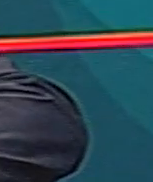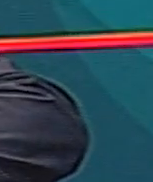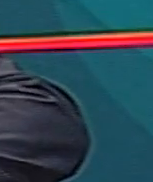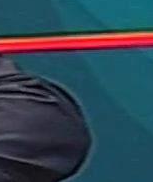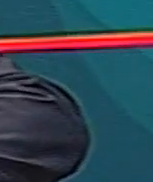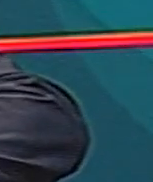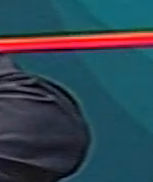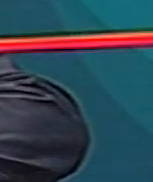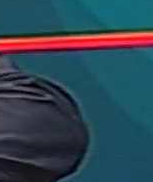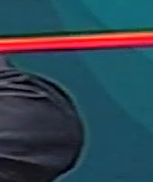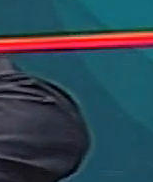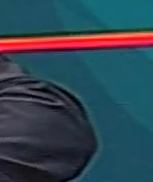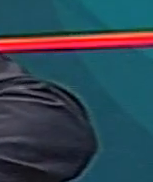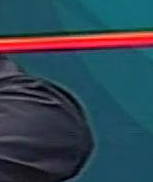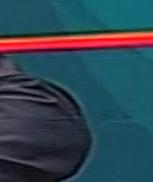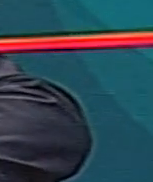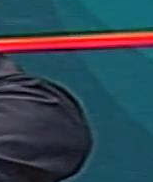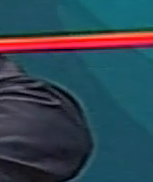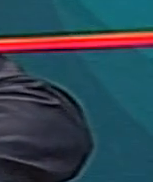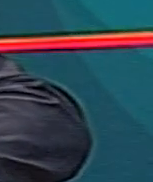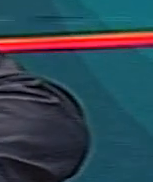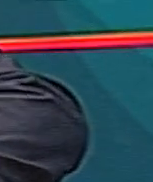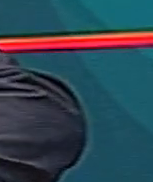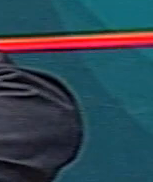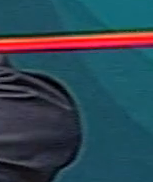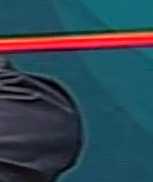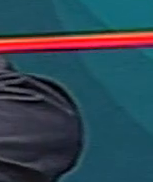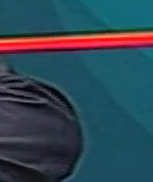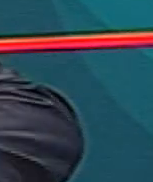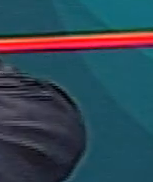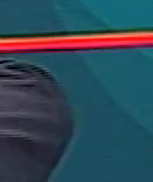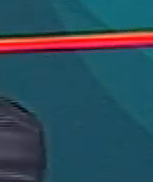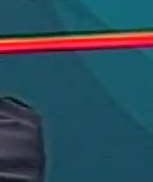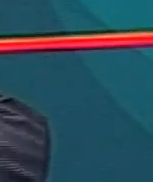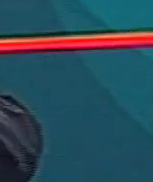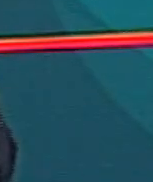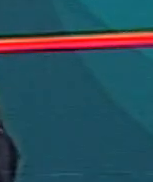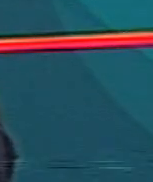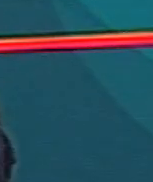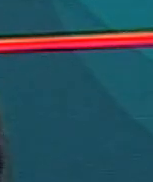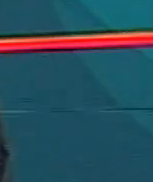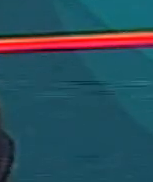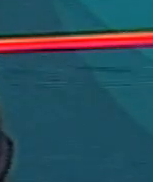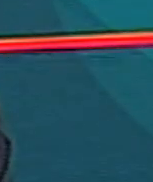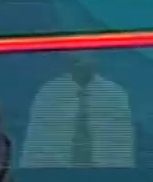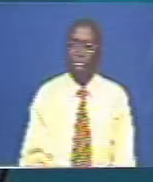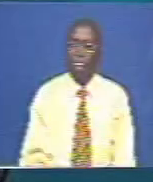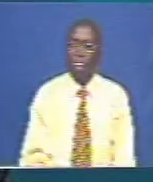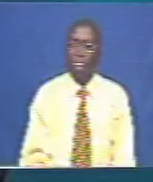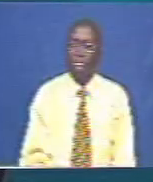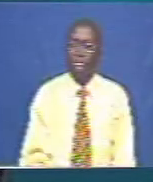our travel and tourism correspondent there, Irene Muchuma, of course, reminding us about the